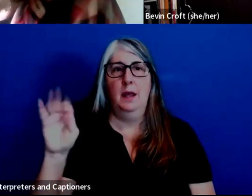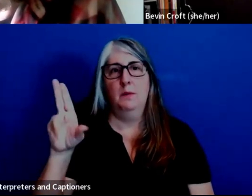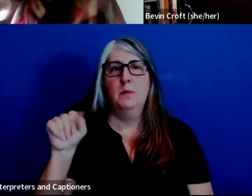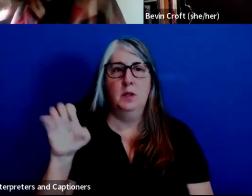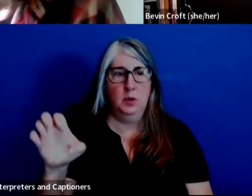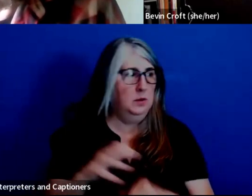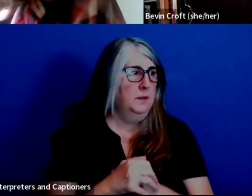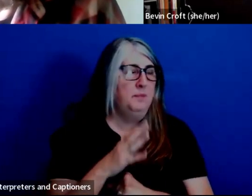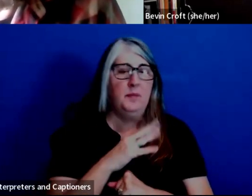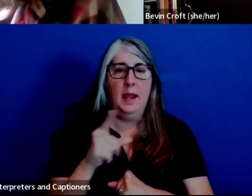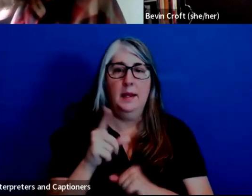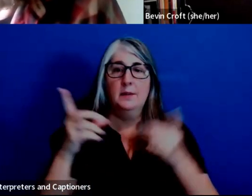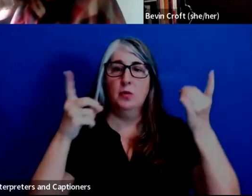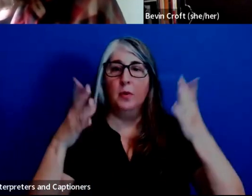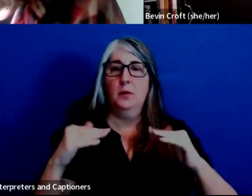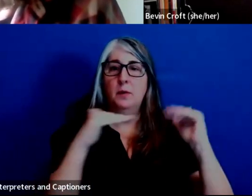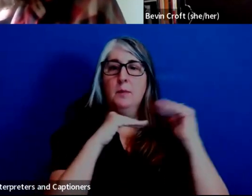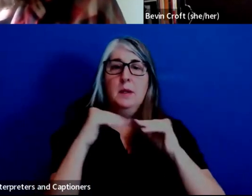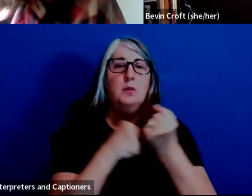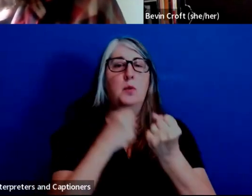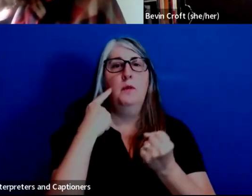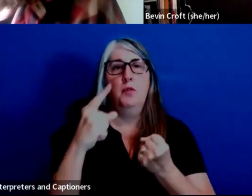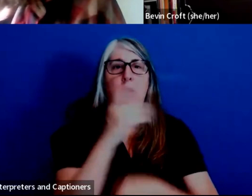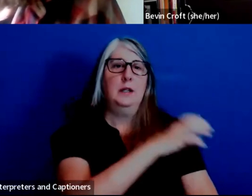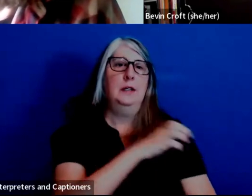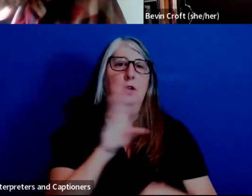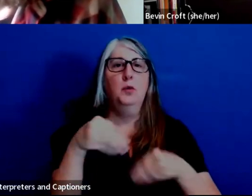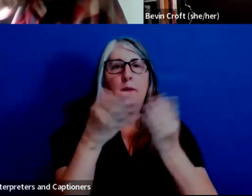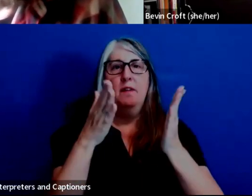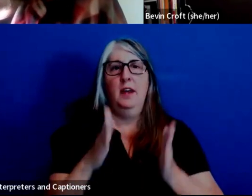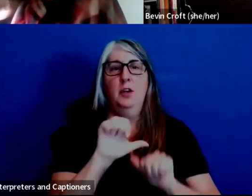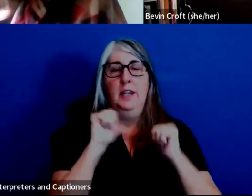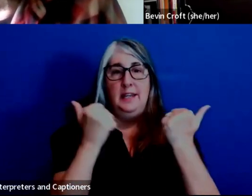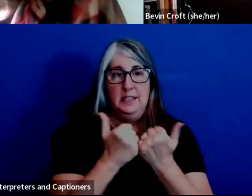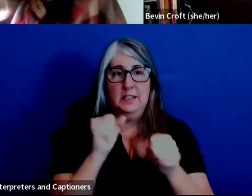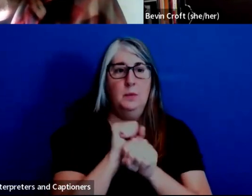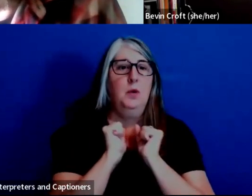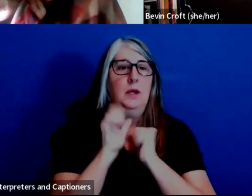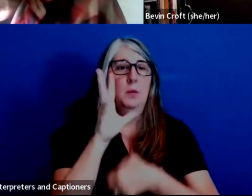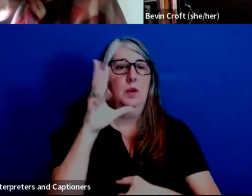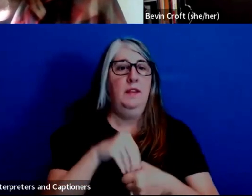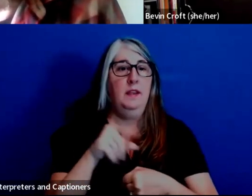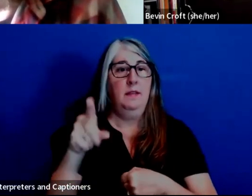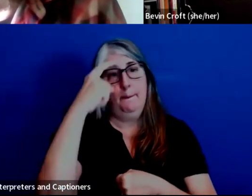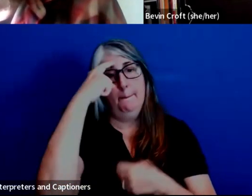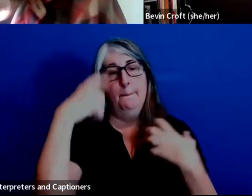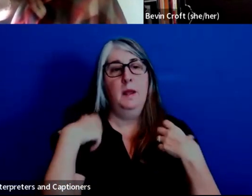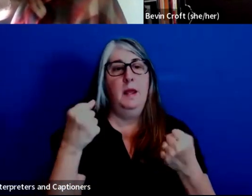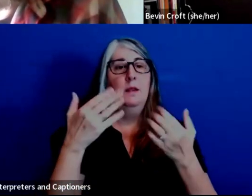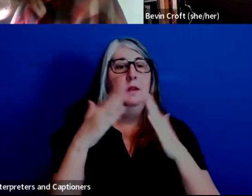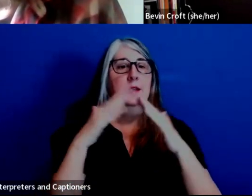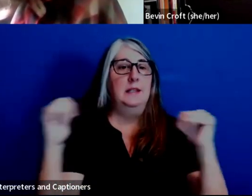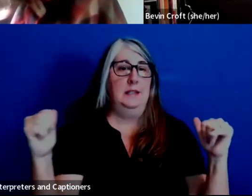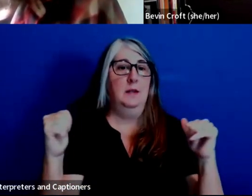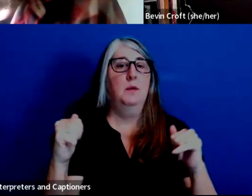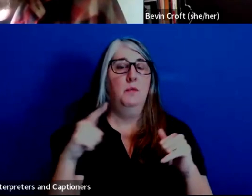as director of peer support for a clinical provider agency. Working within the mental health system has only